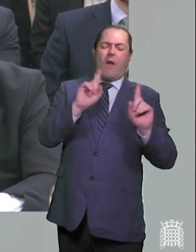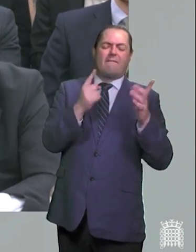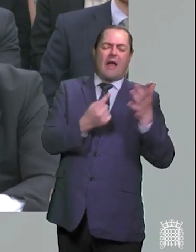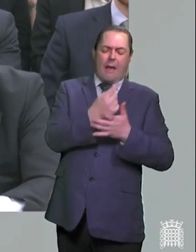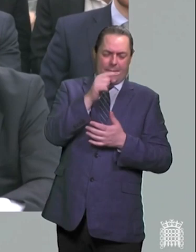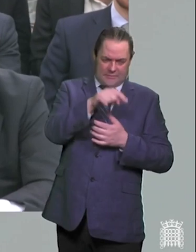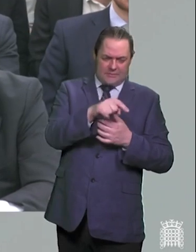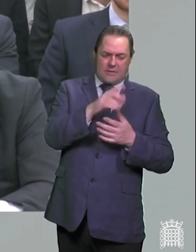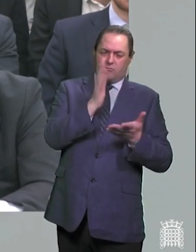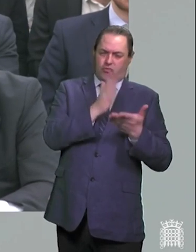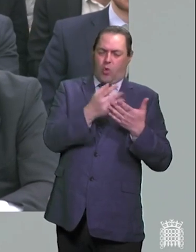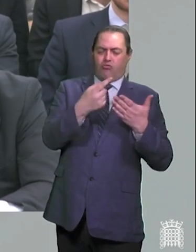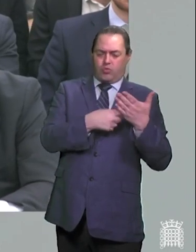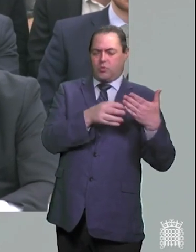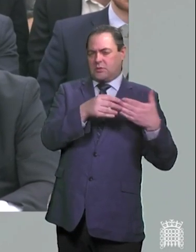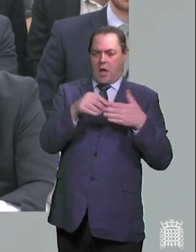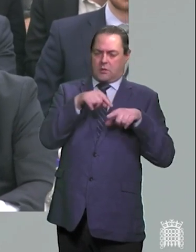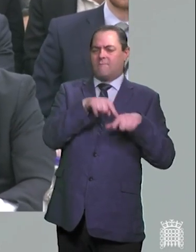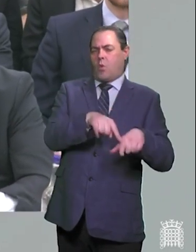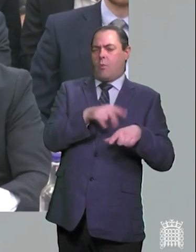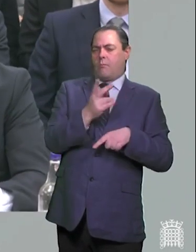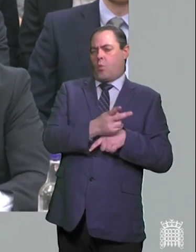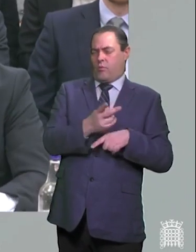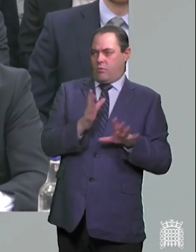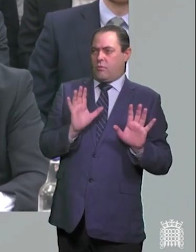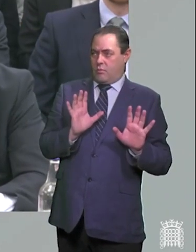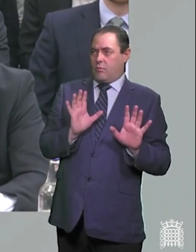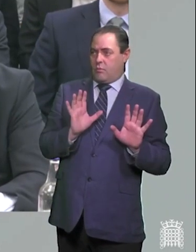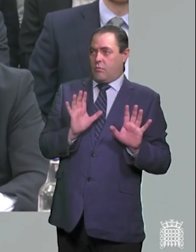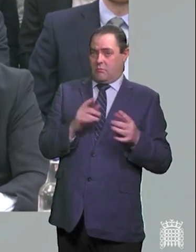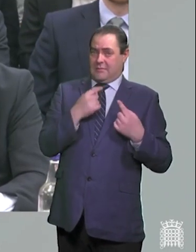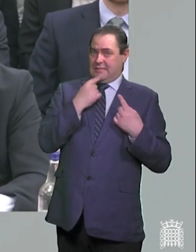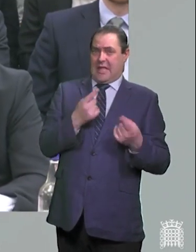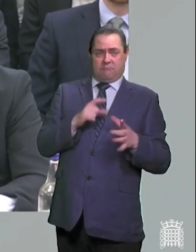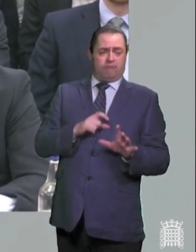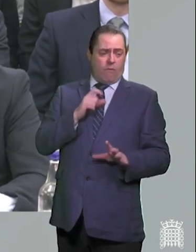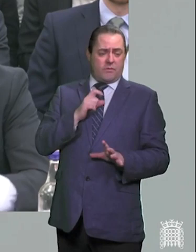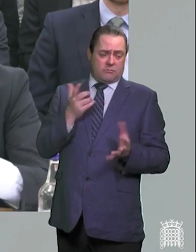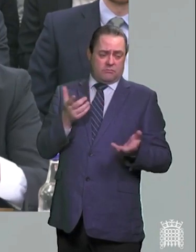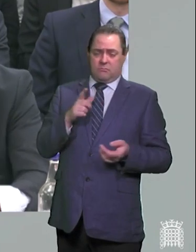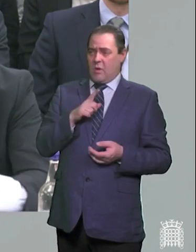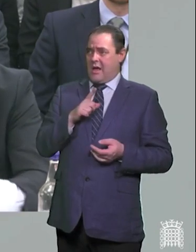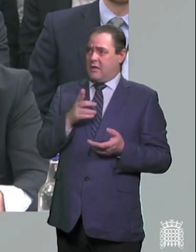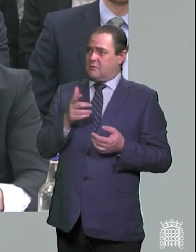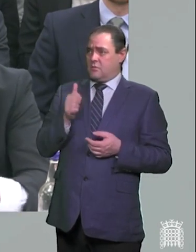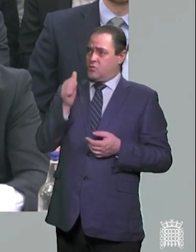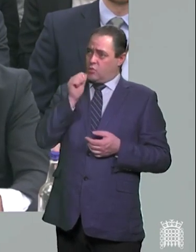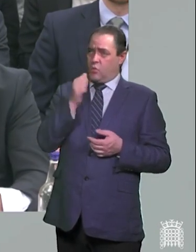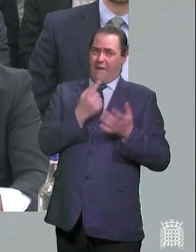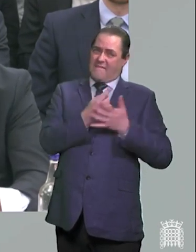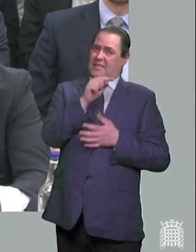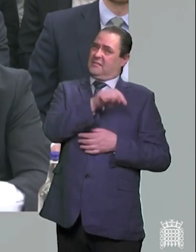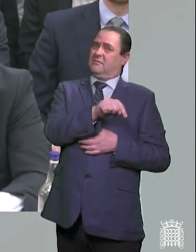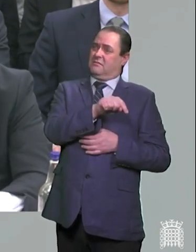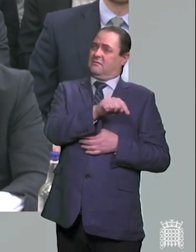happened, I was sure that the rules and guidance had been observed at all times. And I said that with confidence because I knew about the events she was